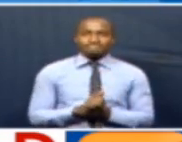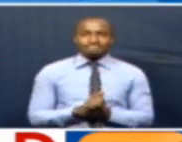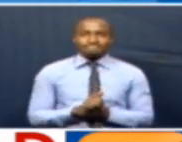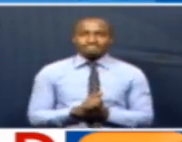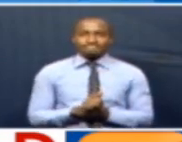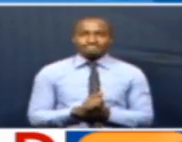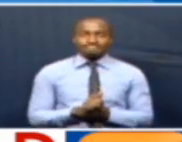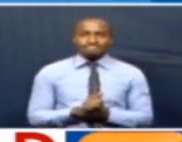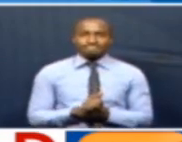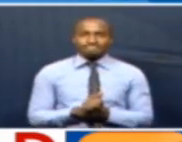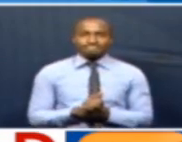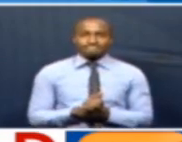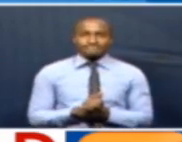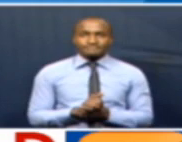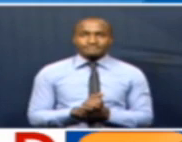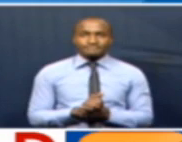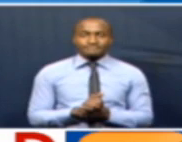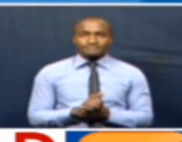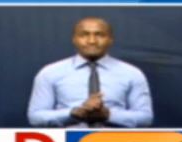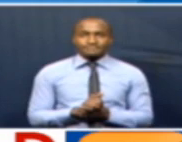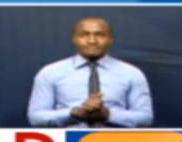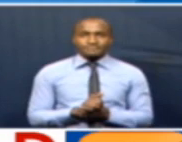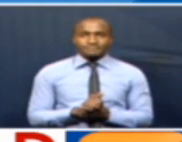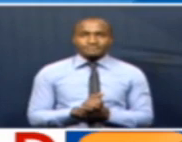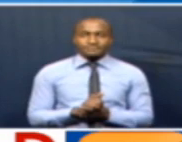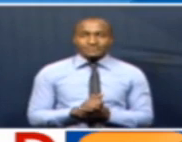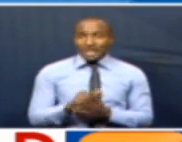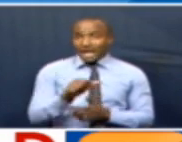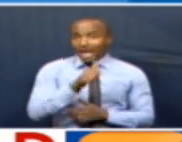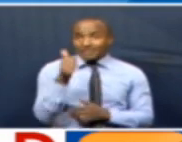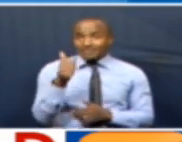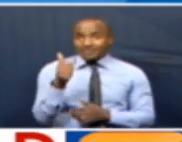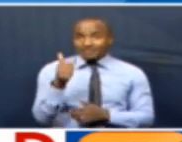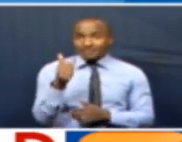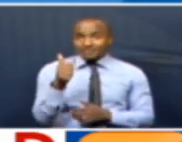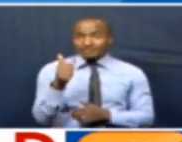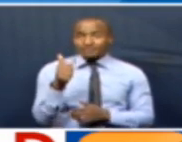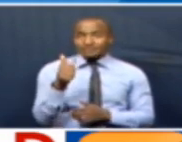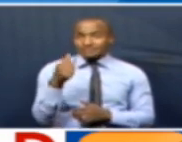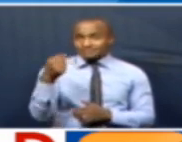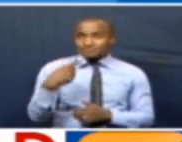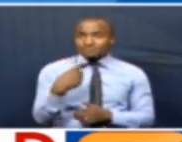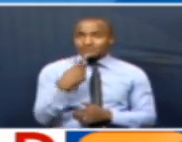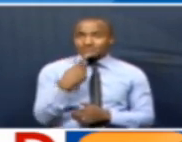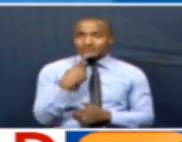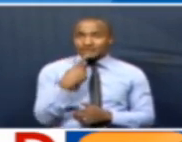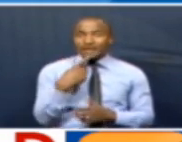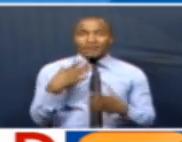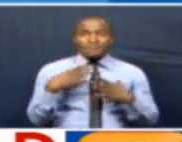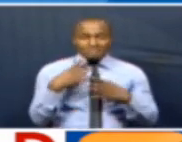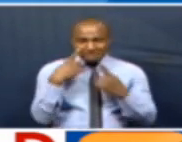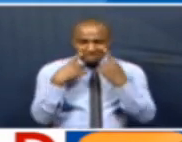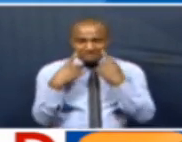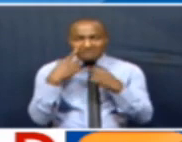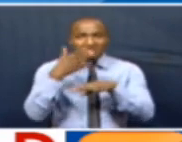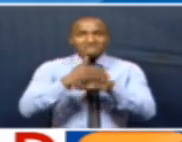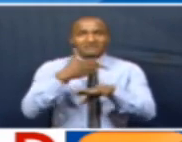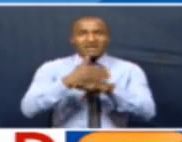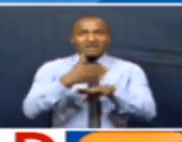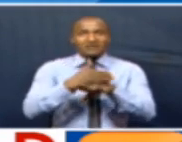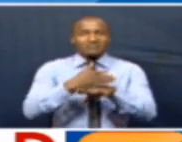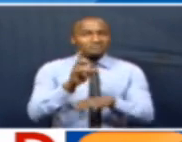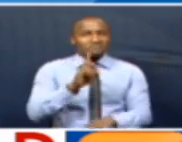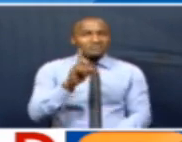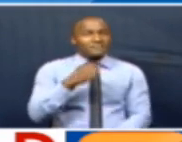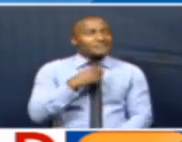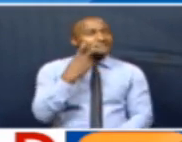We have, this is from another Second Liberation hero, Mitobi Manyara, who says, let the people not shed crocodile tears. I'm really very sad on what I'm